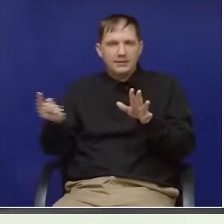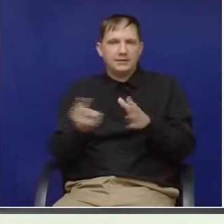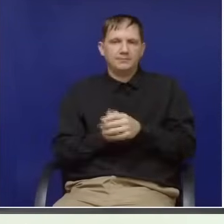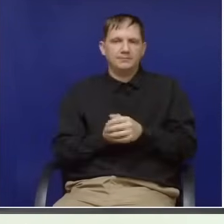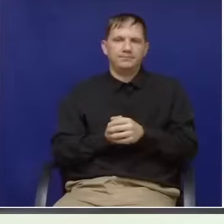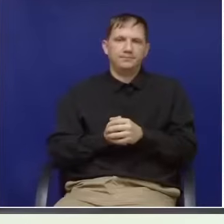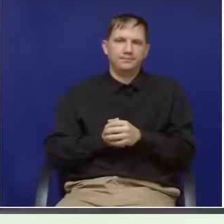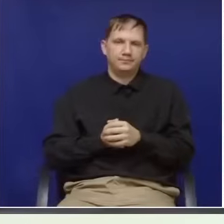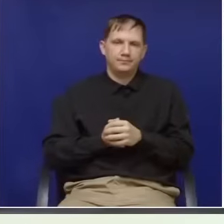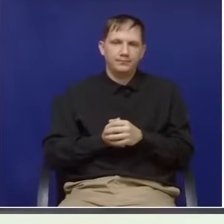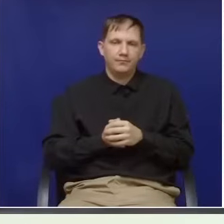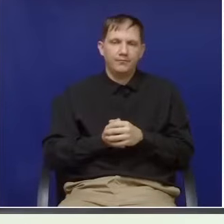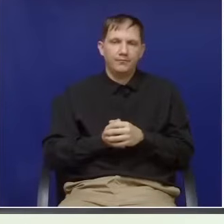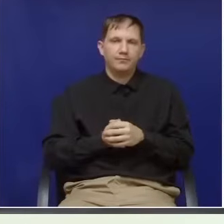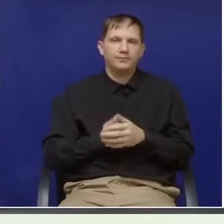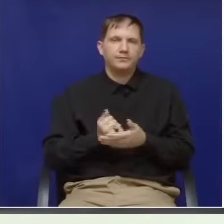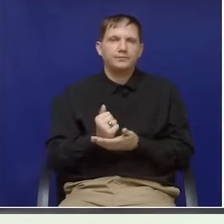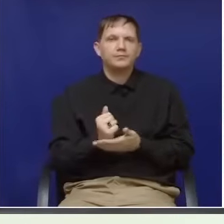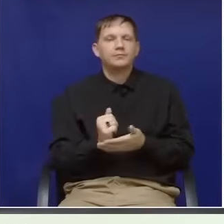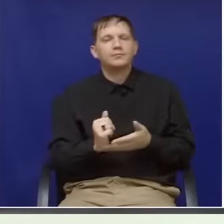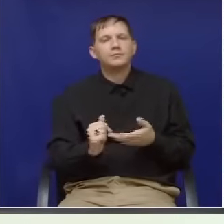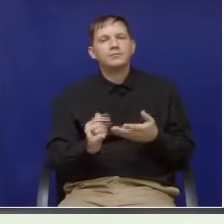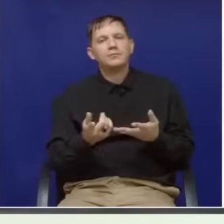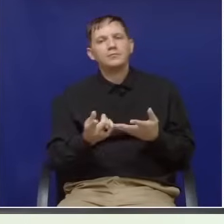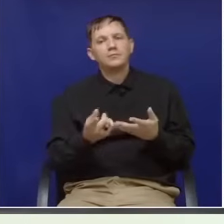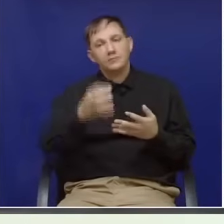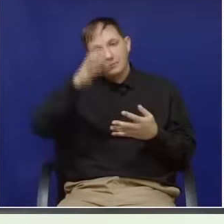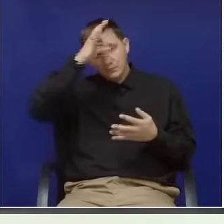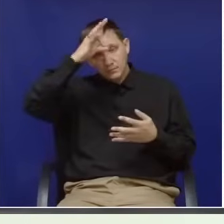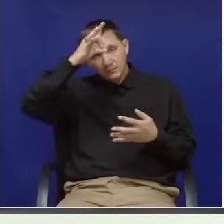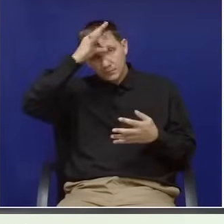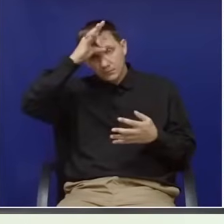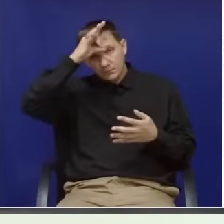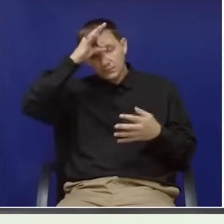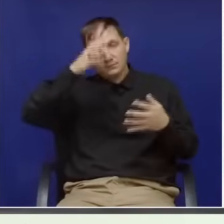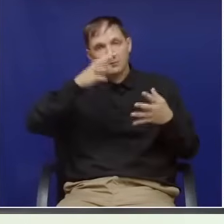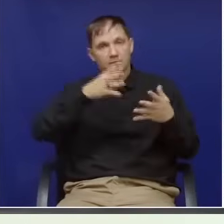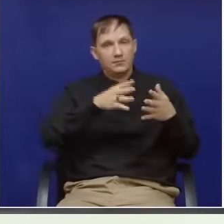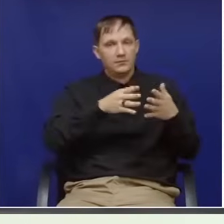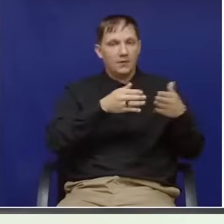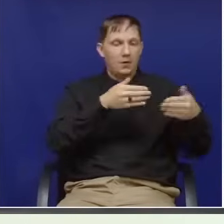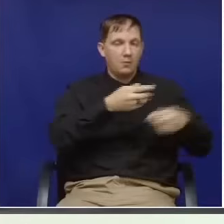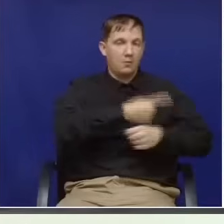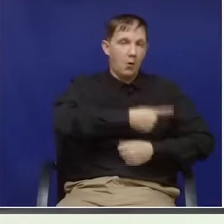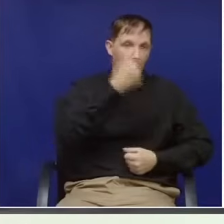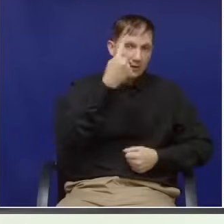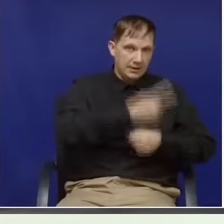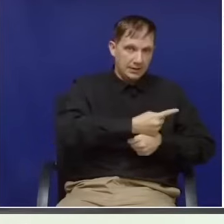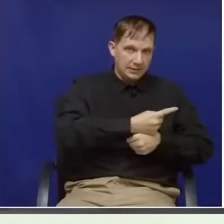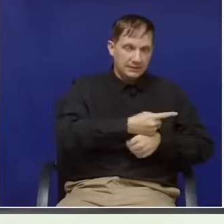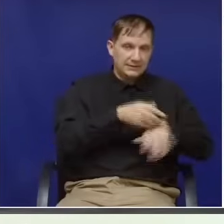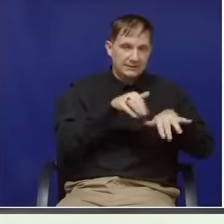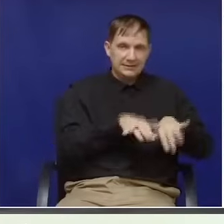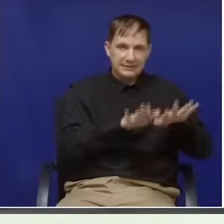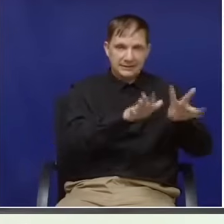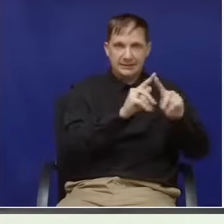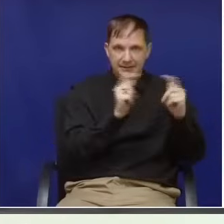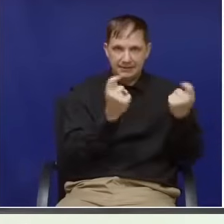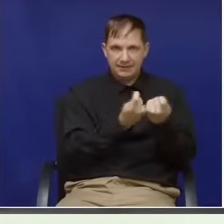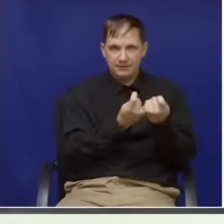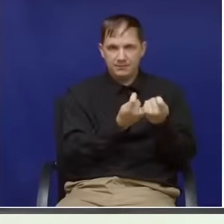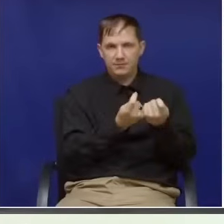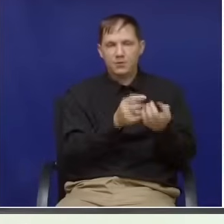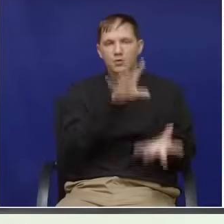20,992,601.55 cents. Subs border policing C teams, the table below reflects the total funded